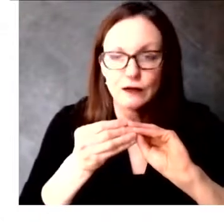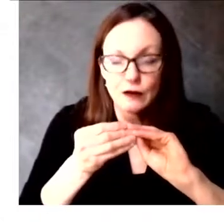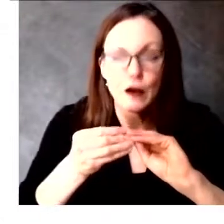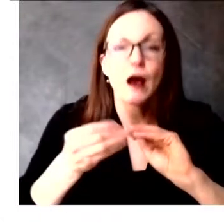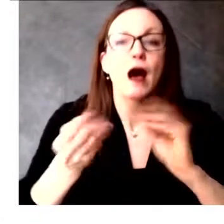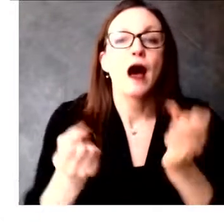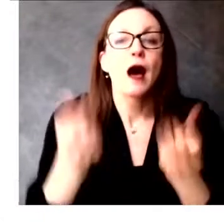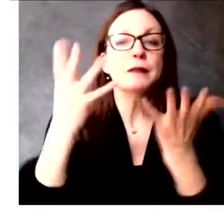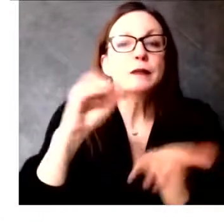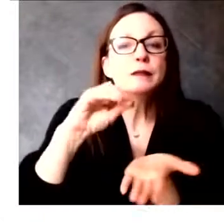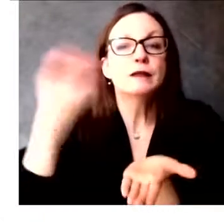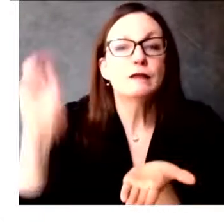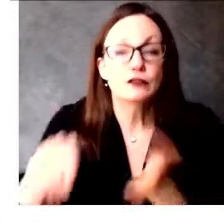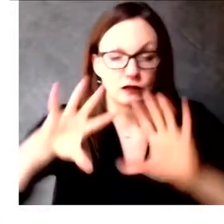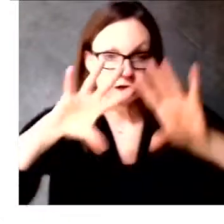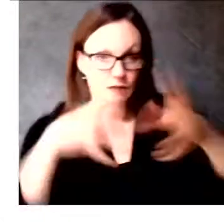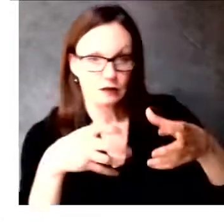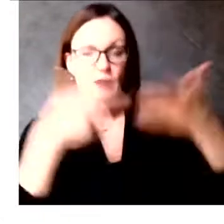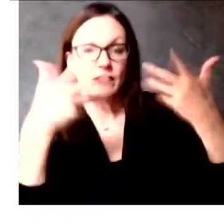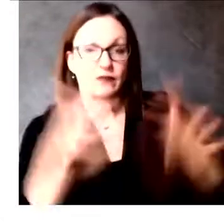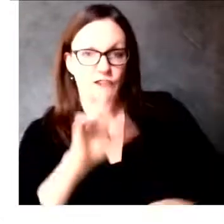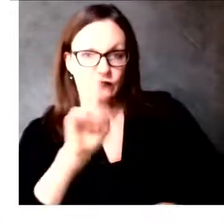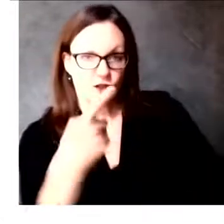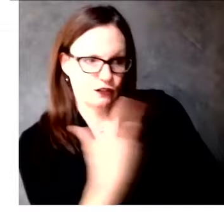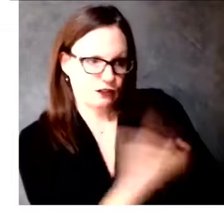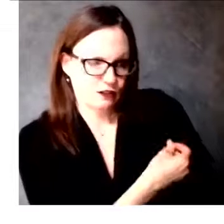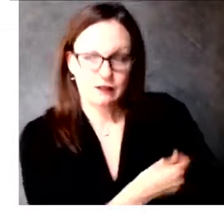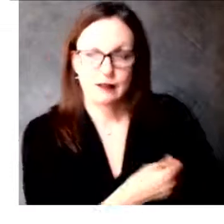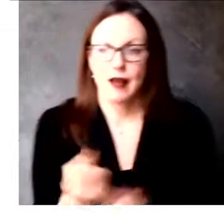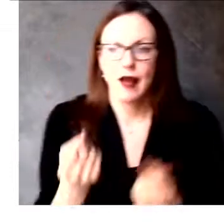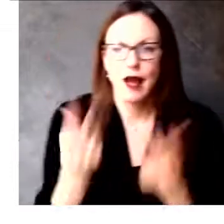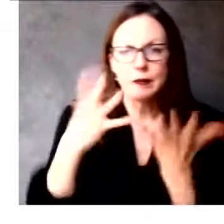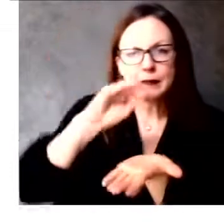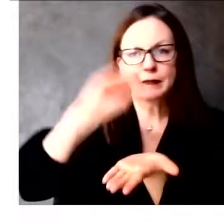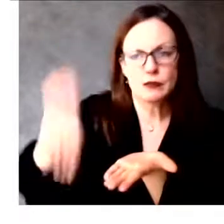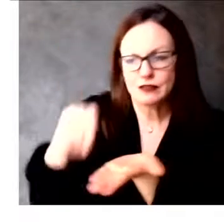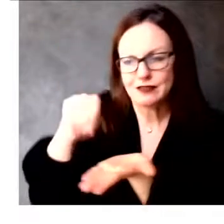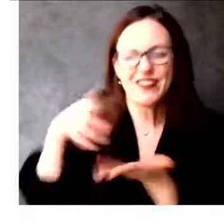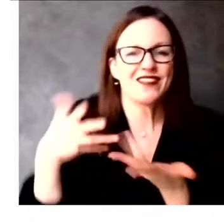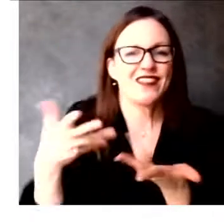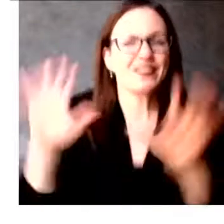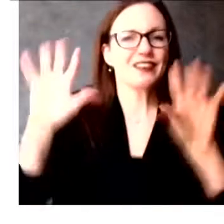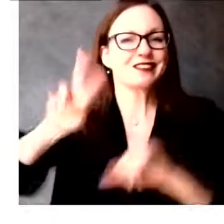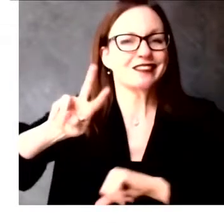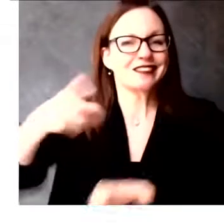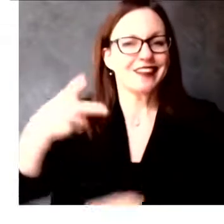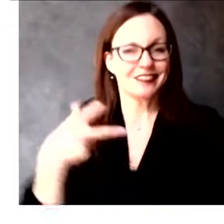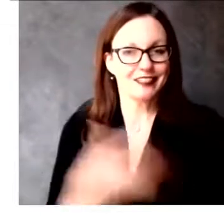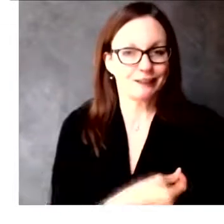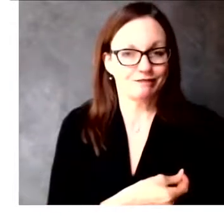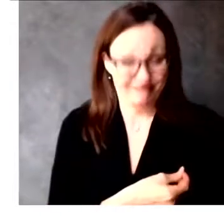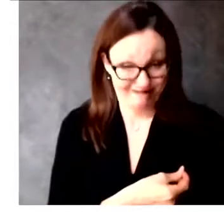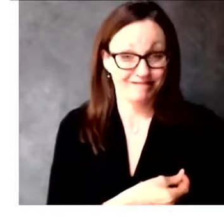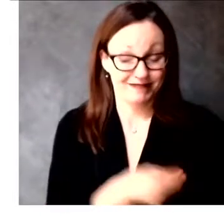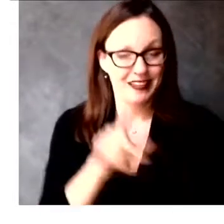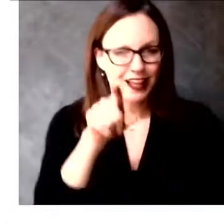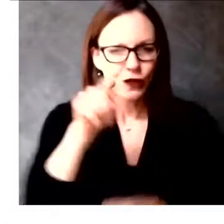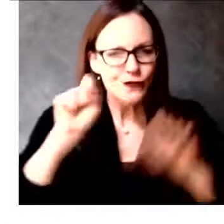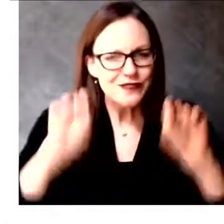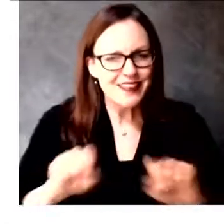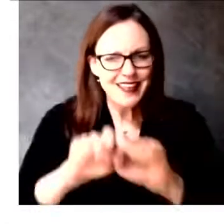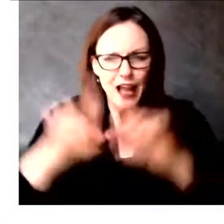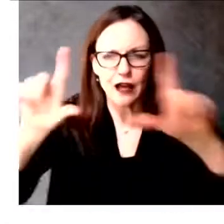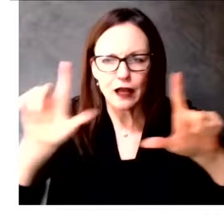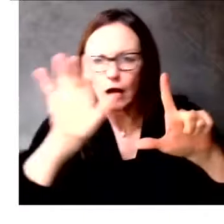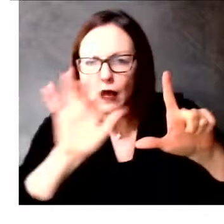of residents who have completed their vaccine series with the second dose. Or you can toggle to view these data